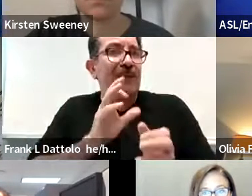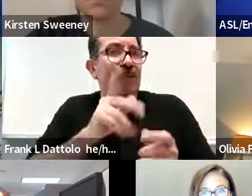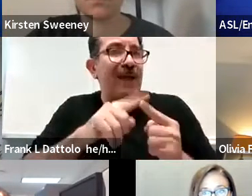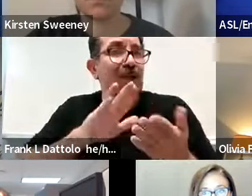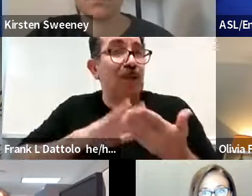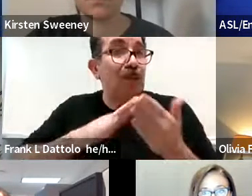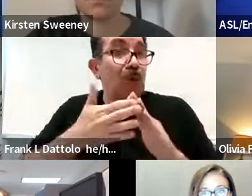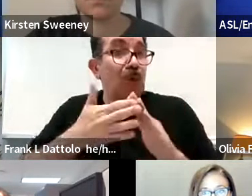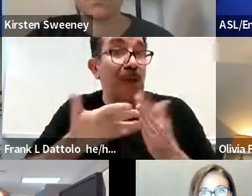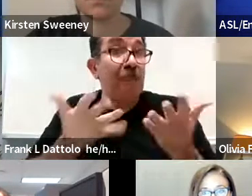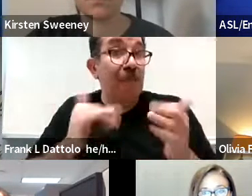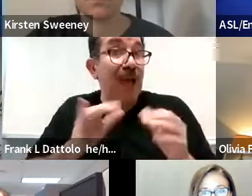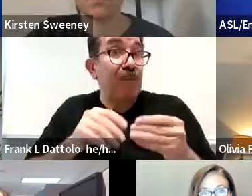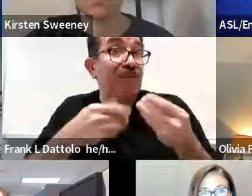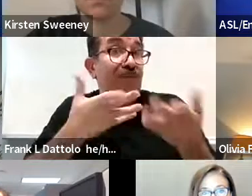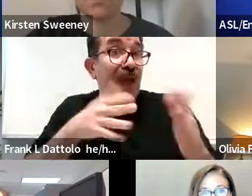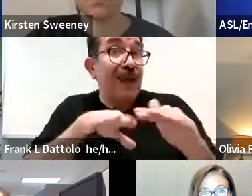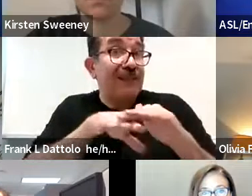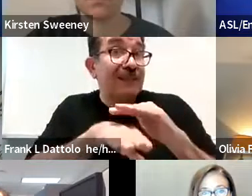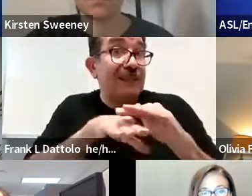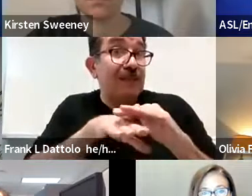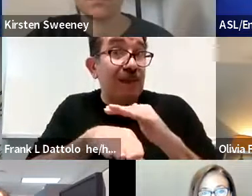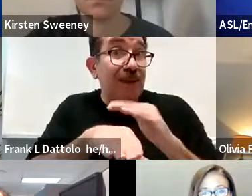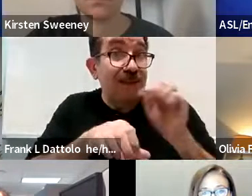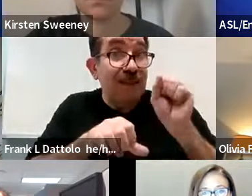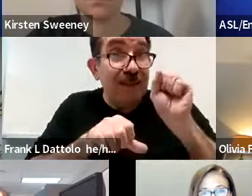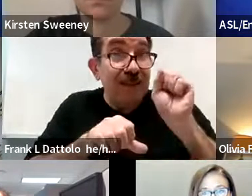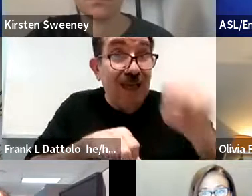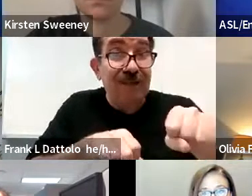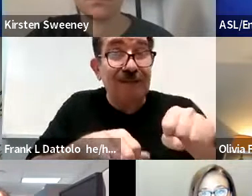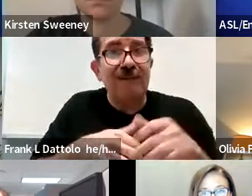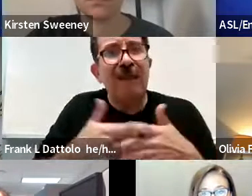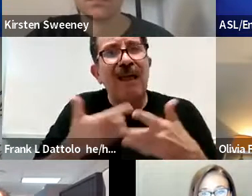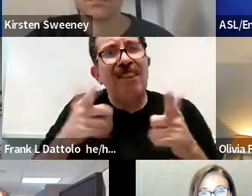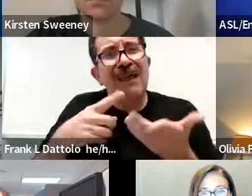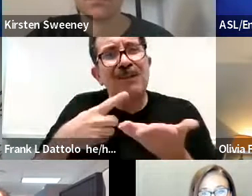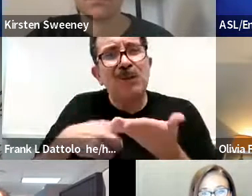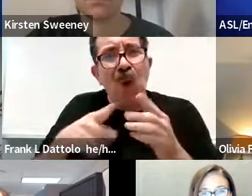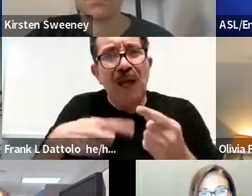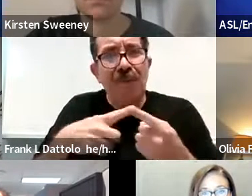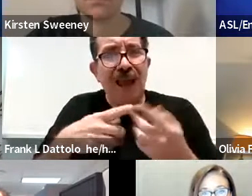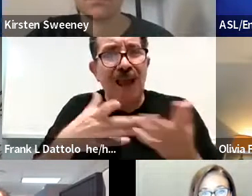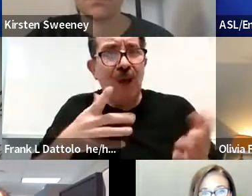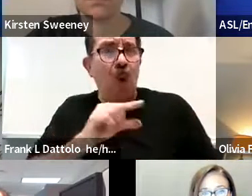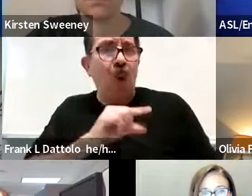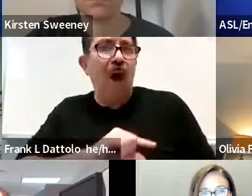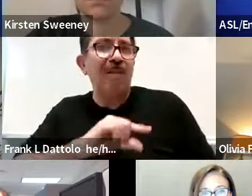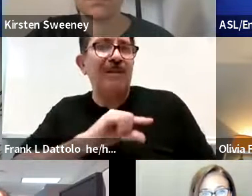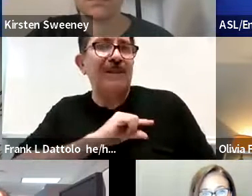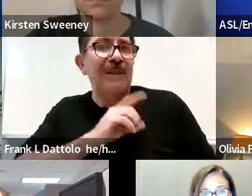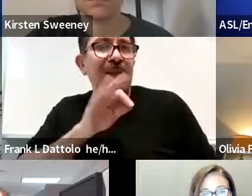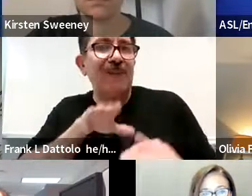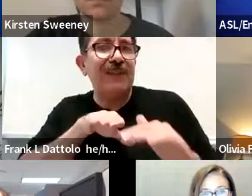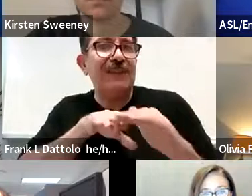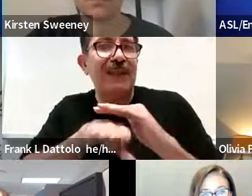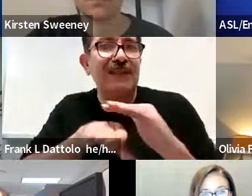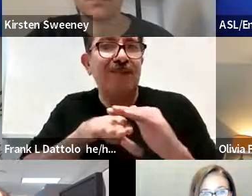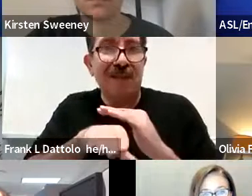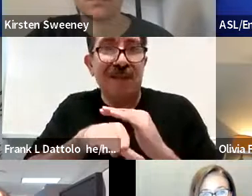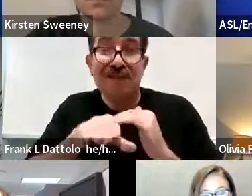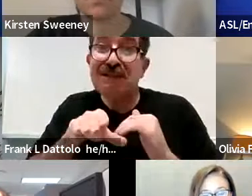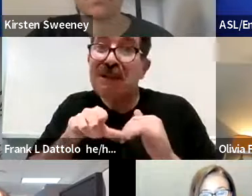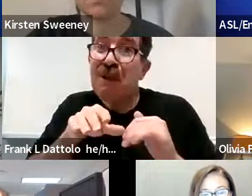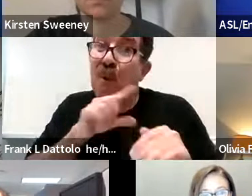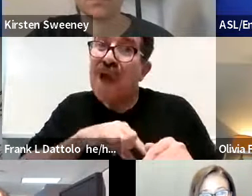as a theater company are giving back to a community by providing access. Yes, but let's talk about